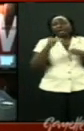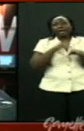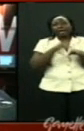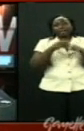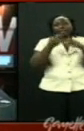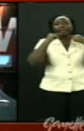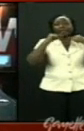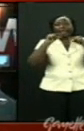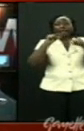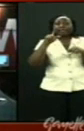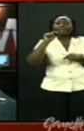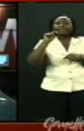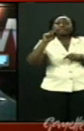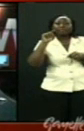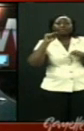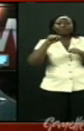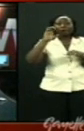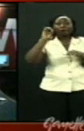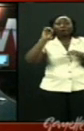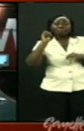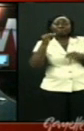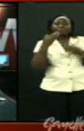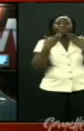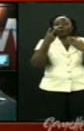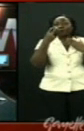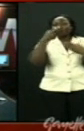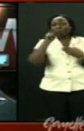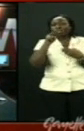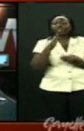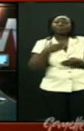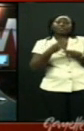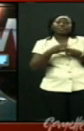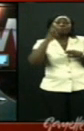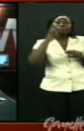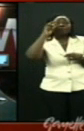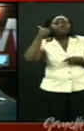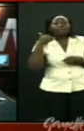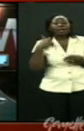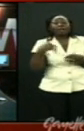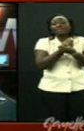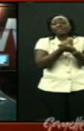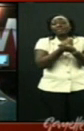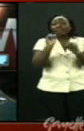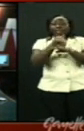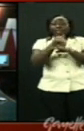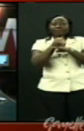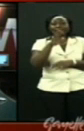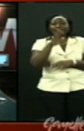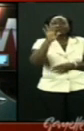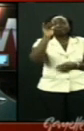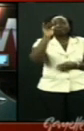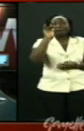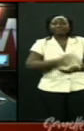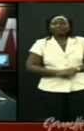wenews@gayelletv.com. Thank you so much for joining us. I'm Conrad Paris, wishing you a safe and pleasant evening. Take care, and God bless.